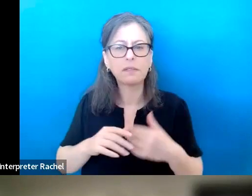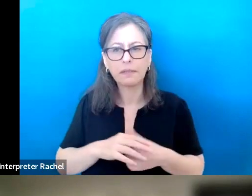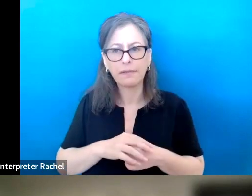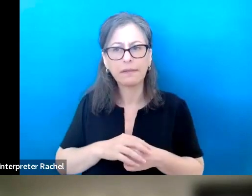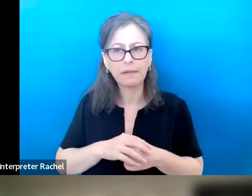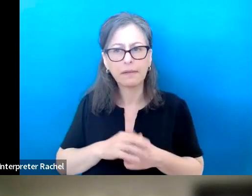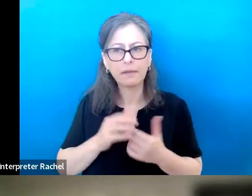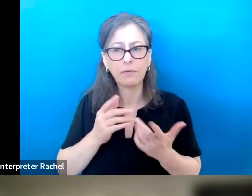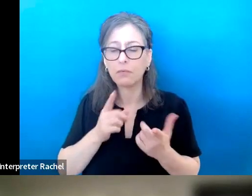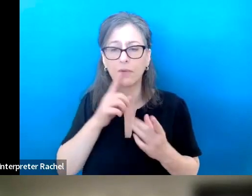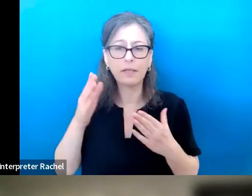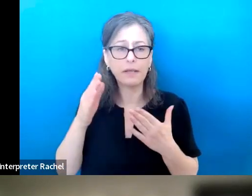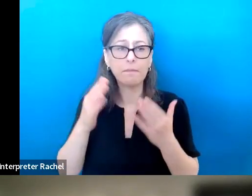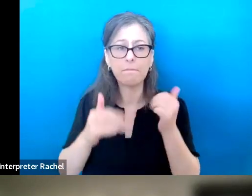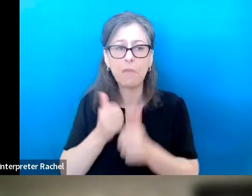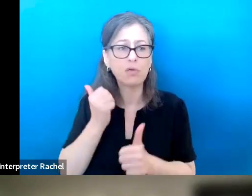Above all,